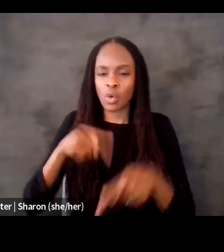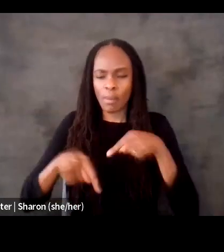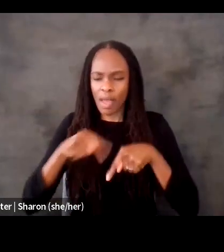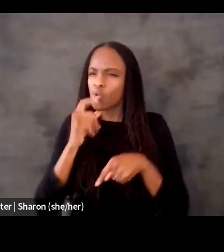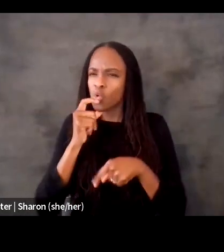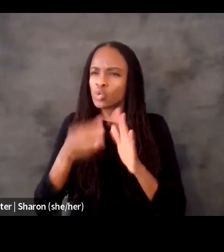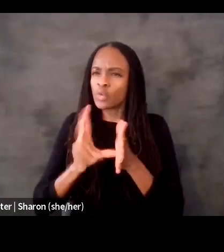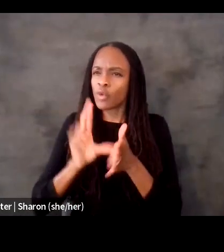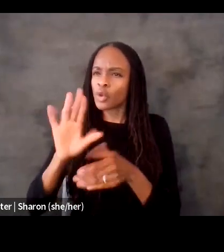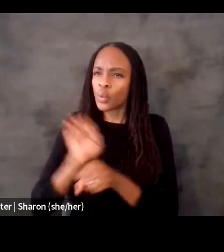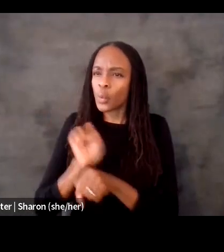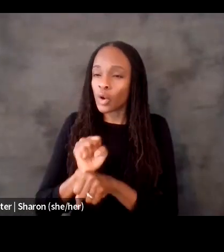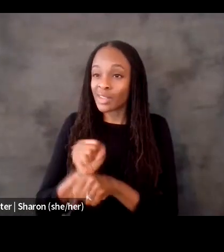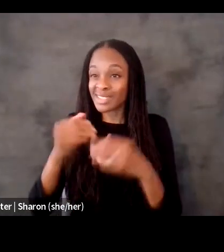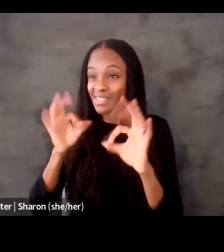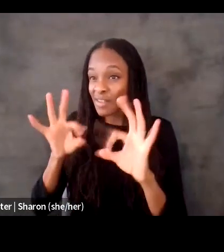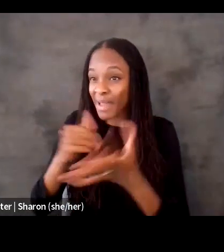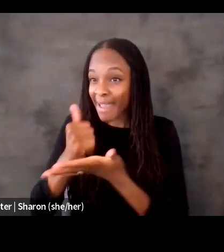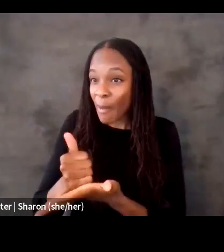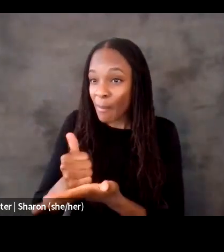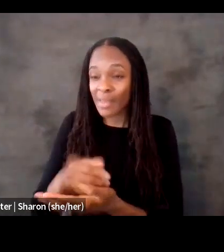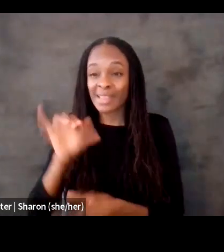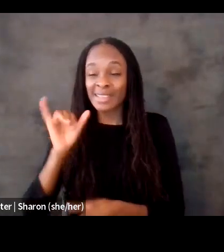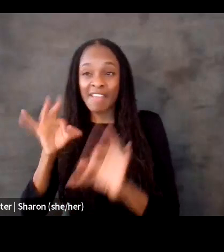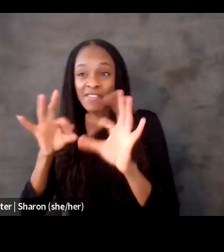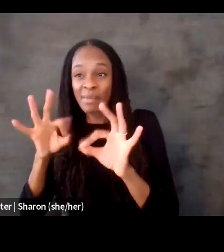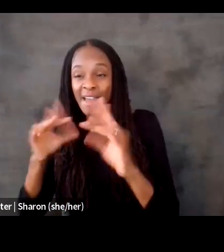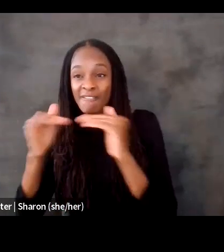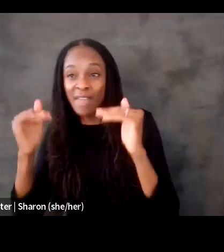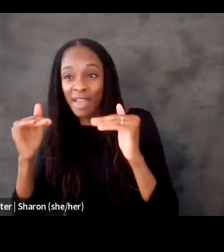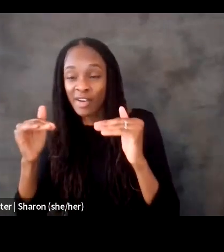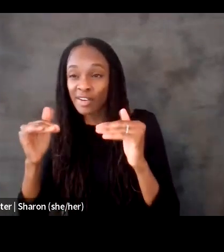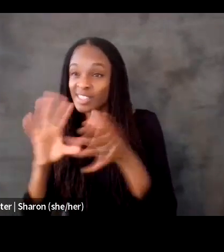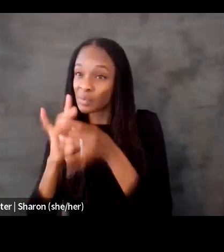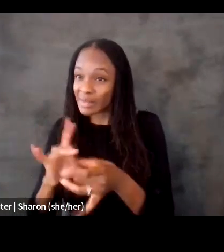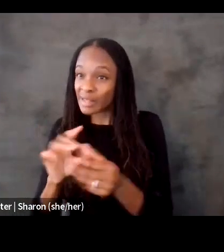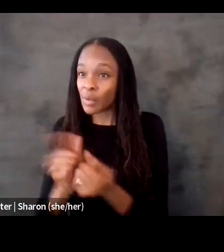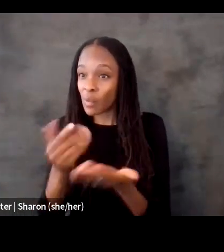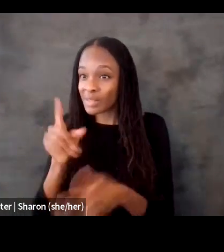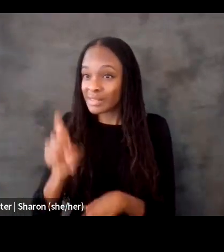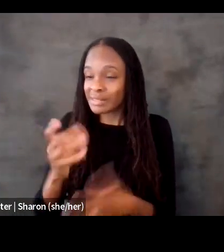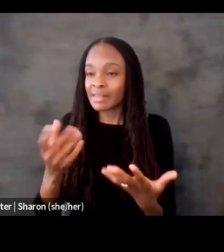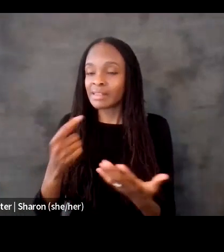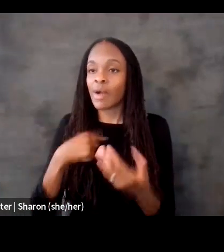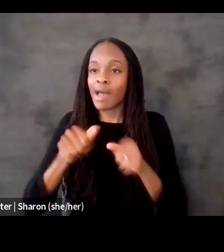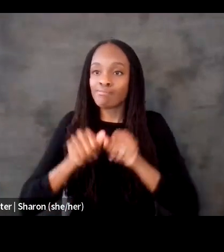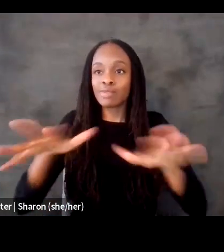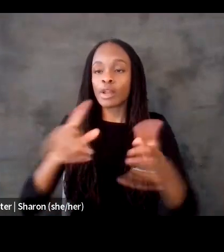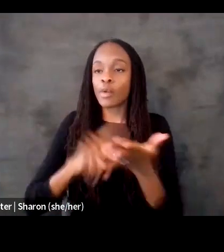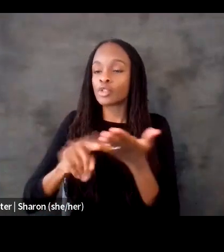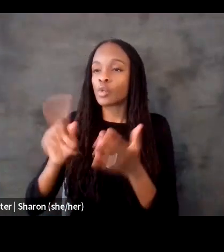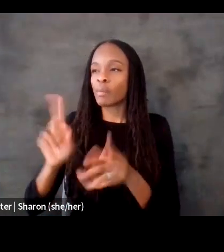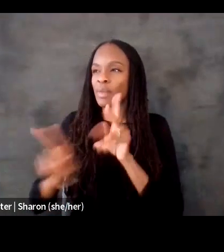your work. Is their feedback helpful, fair, relevant? I've put out research and work where people are coming back